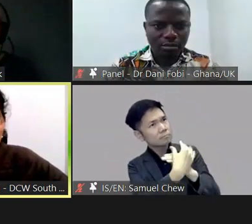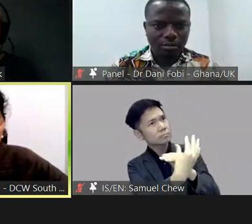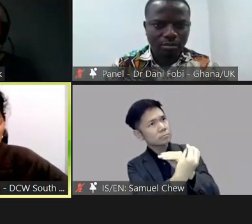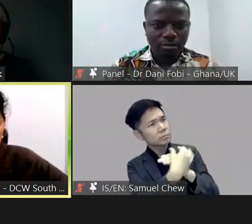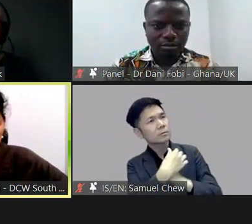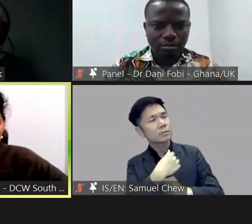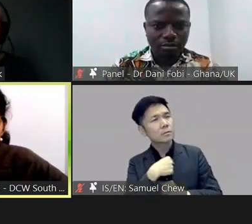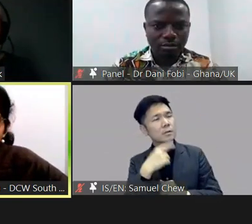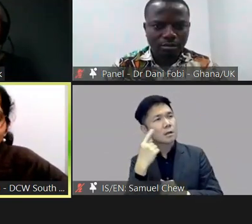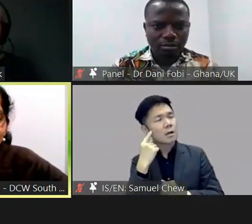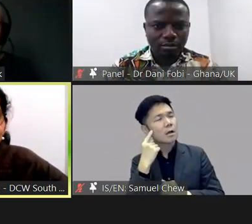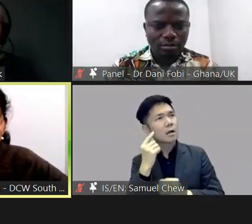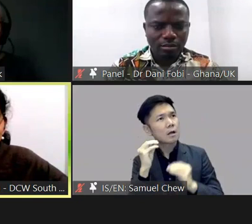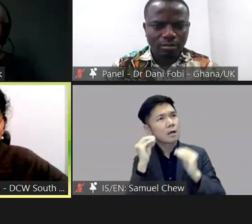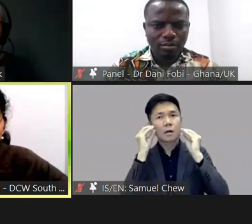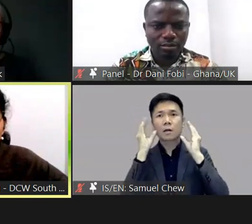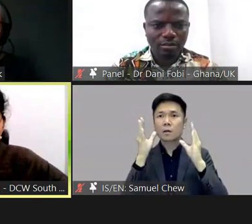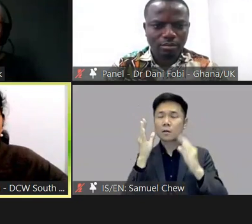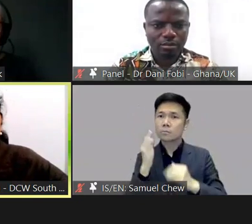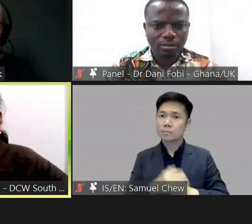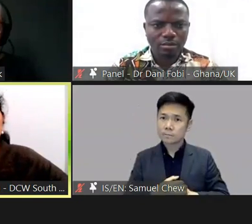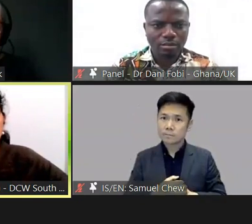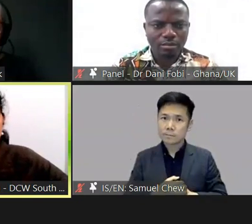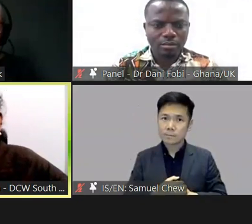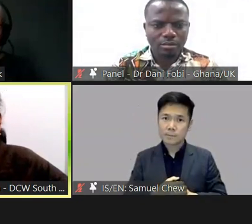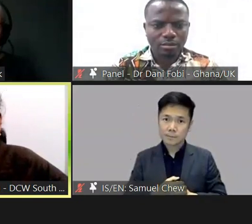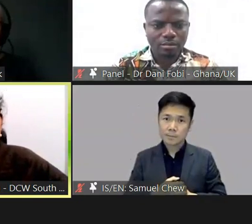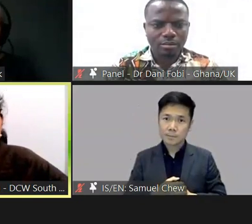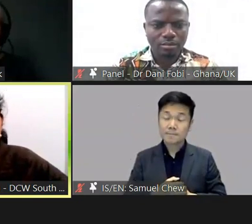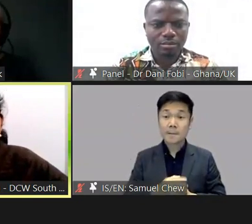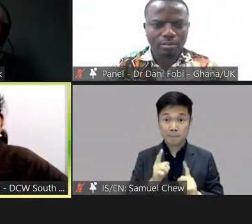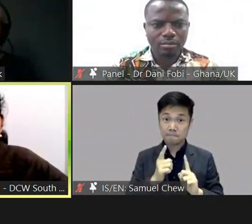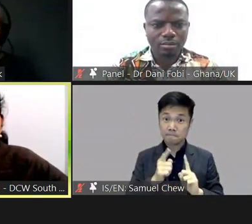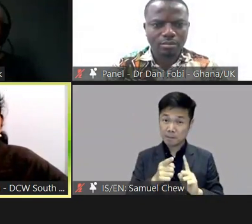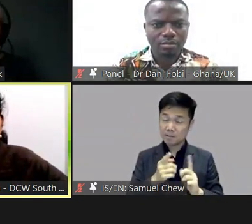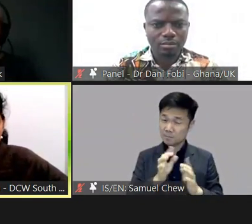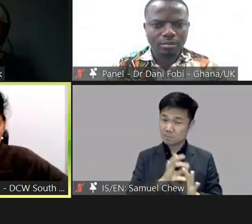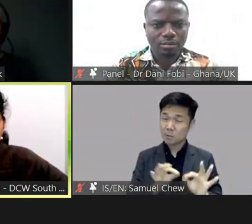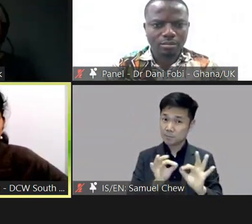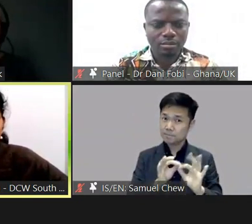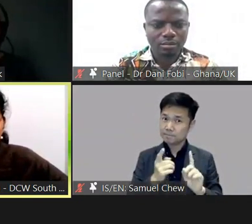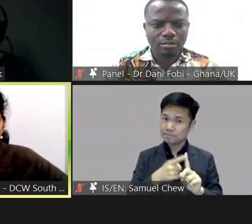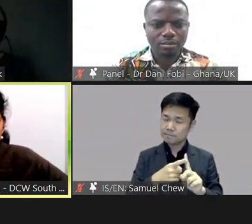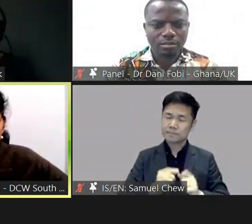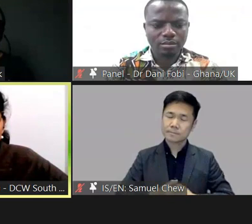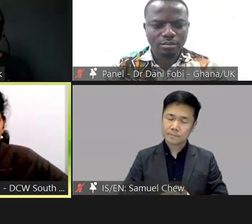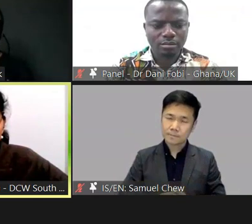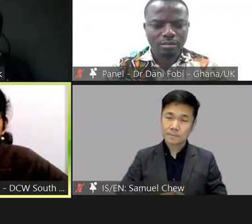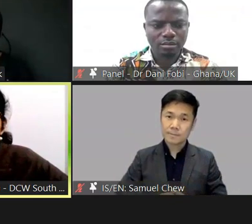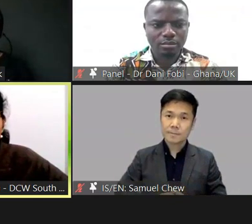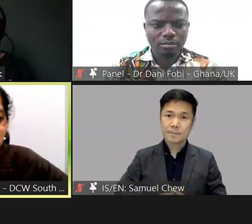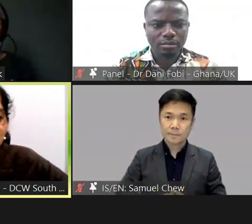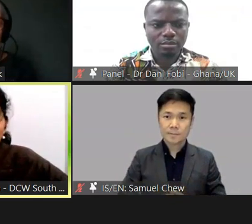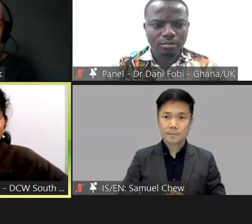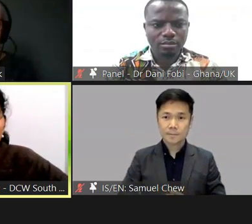their experience. So I think that's a way to start bridging